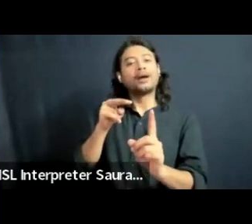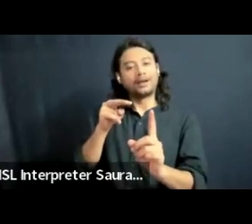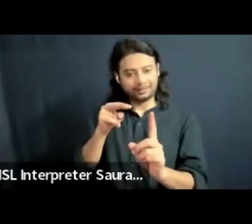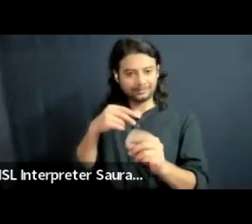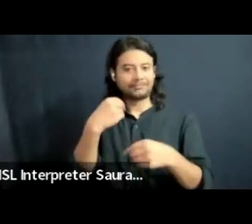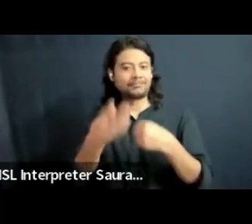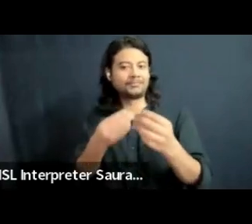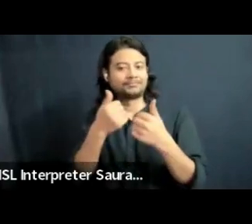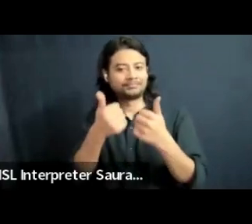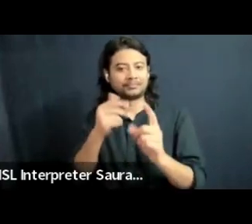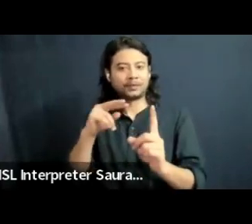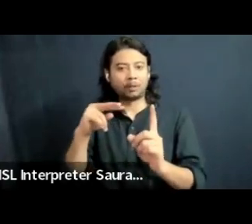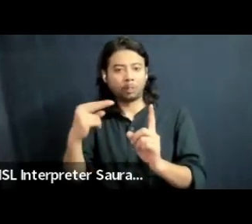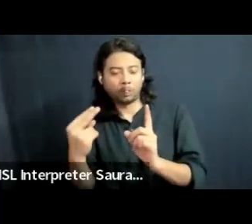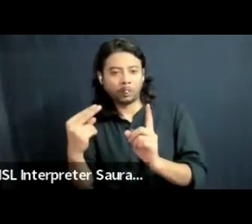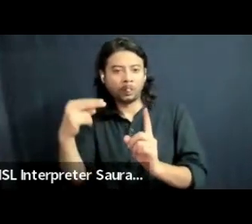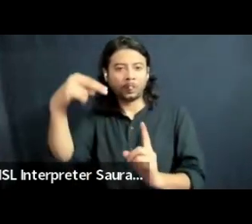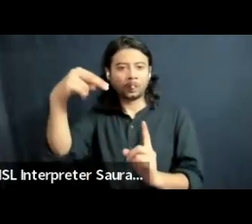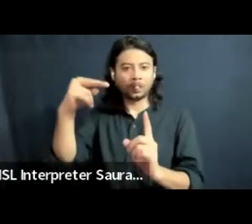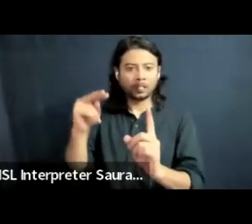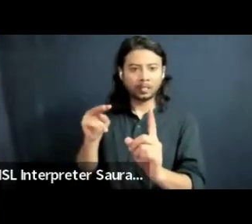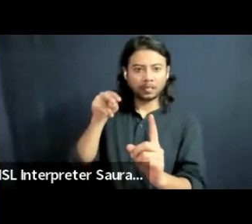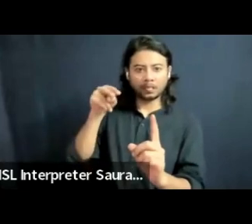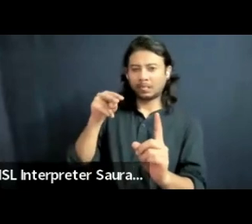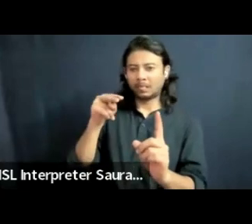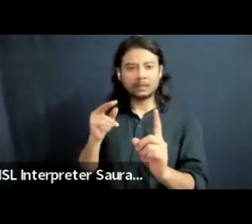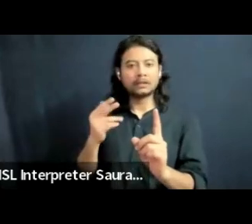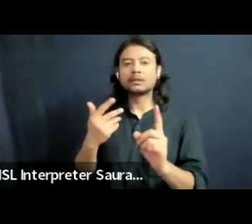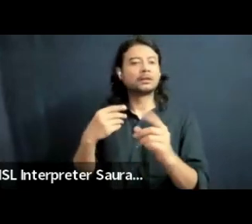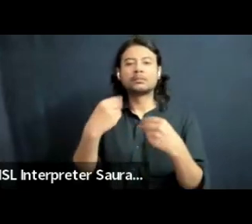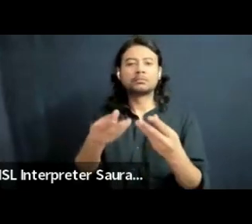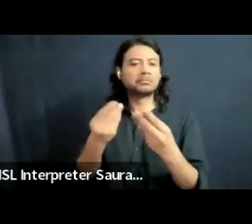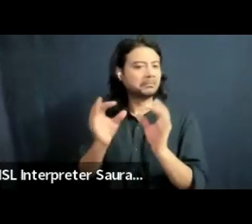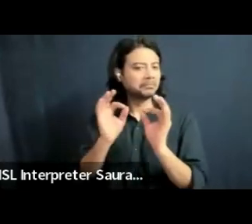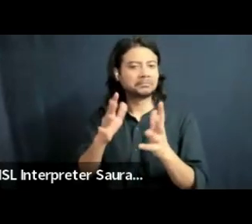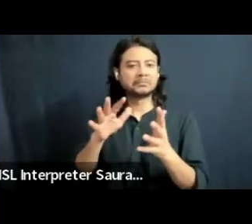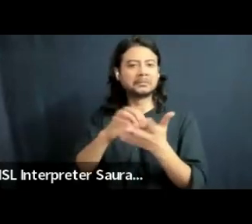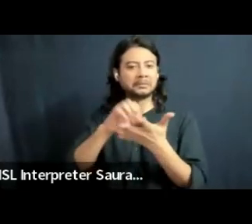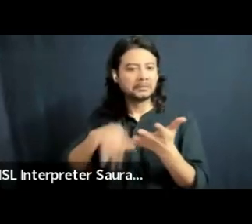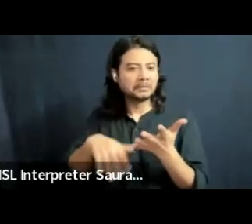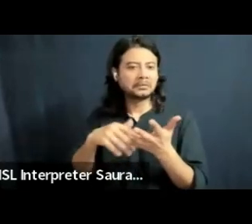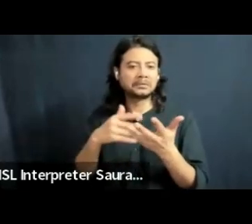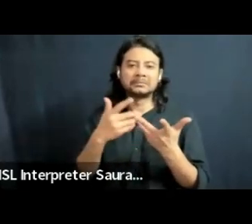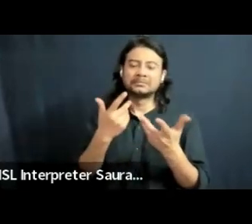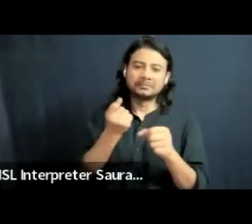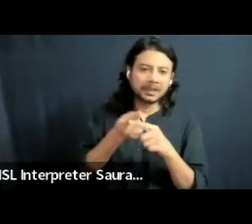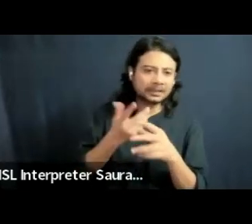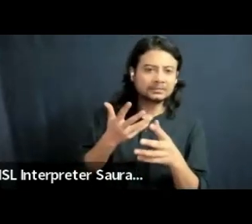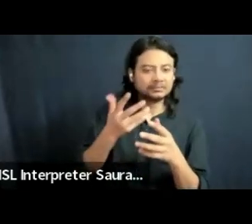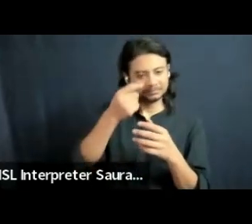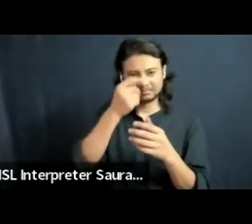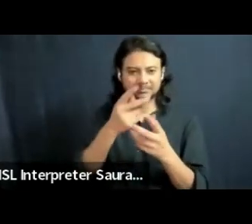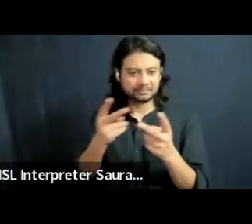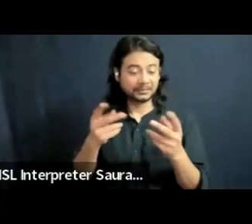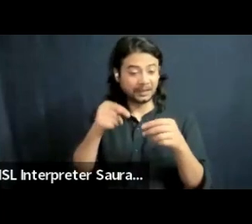talking about children with disabilities here today. So when I started my work over 30 years ago, there